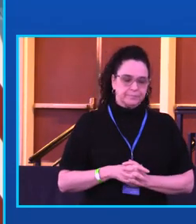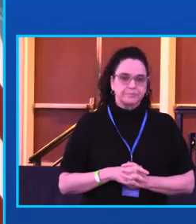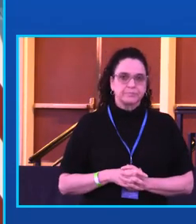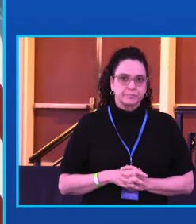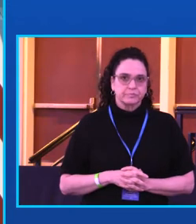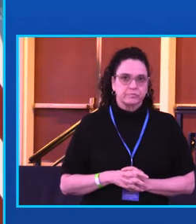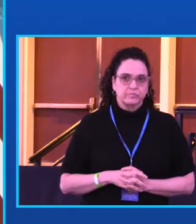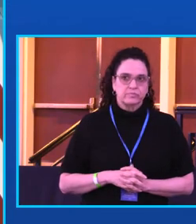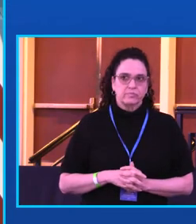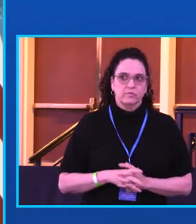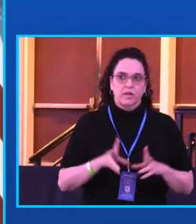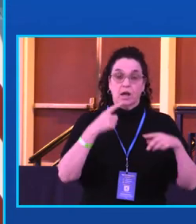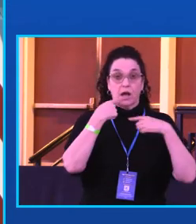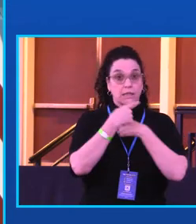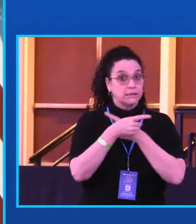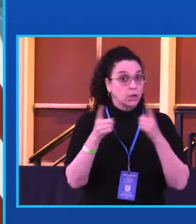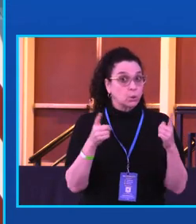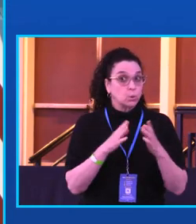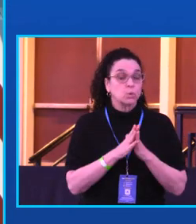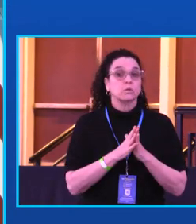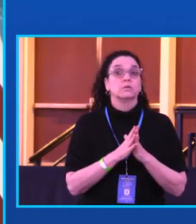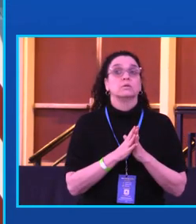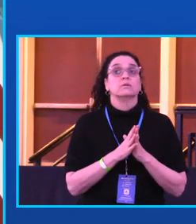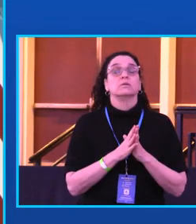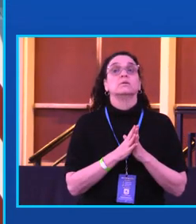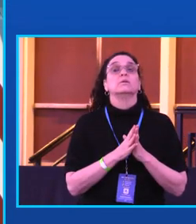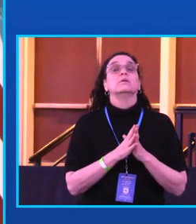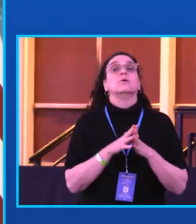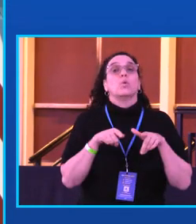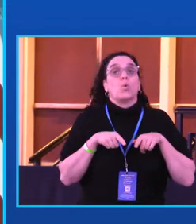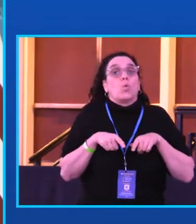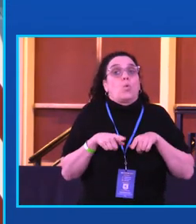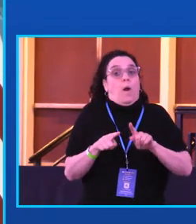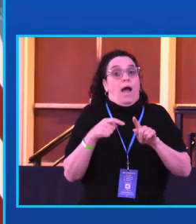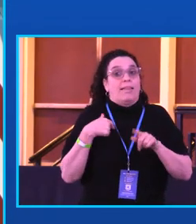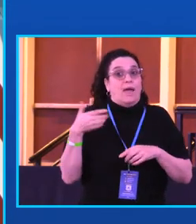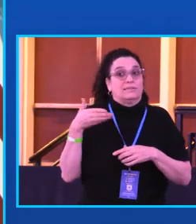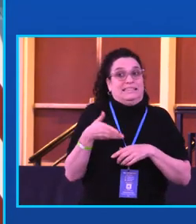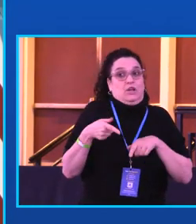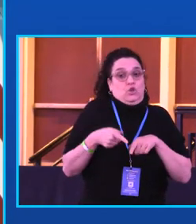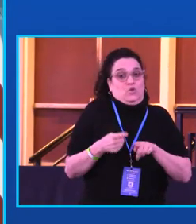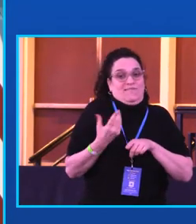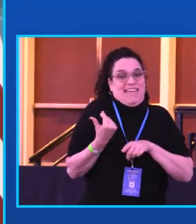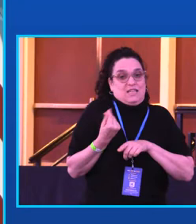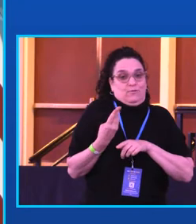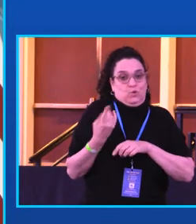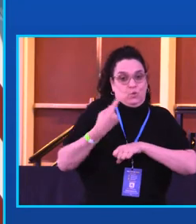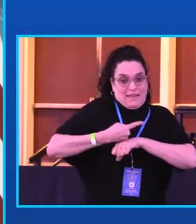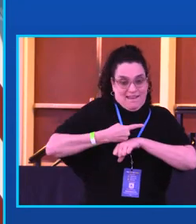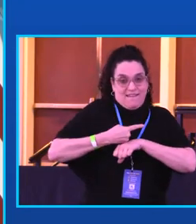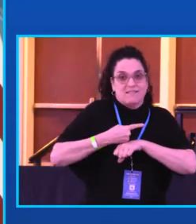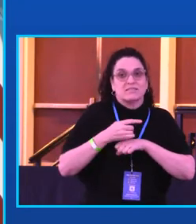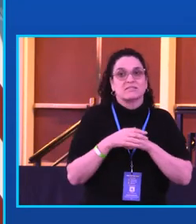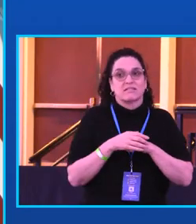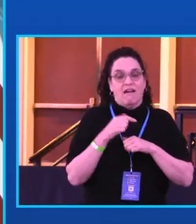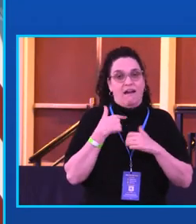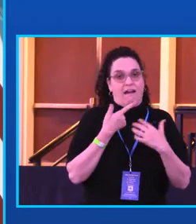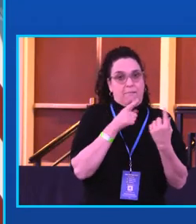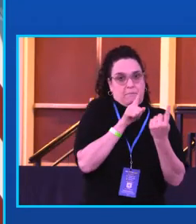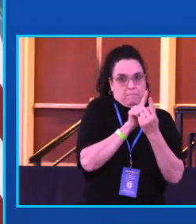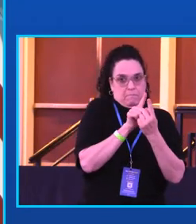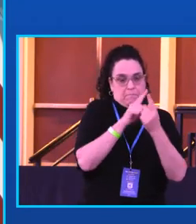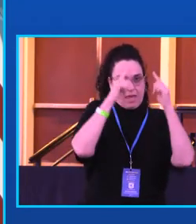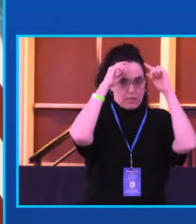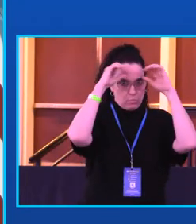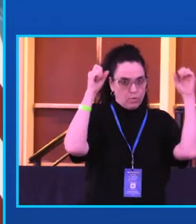And I'll tell you, while I was there these last couple of days, I met with the presidents